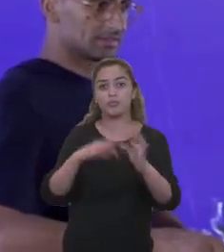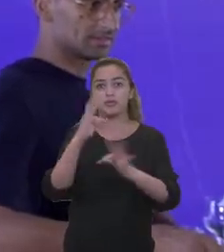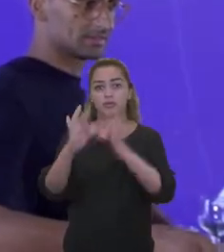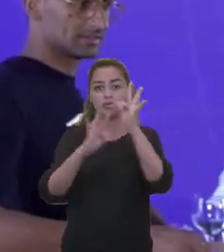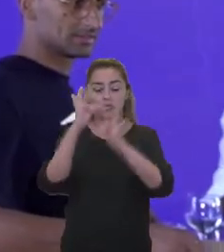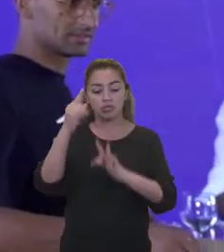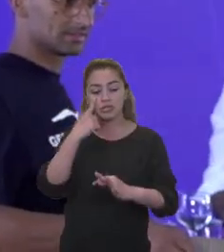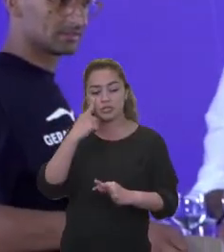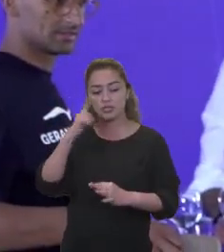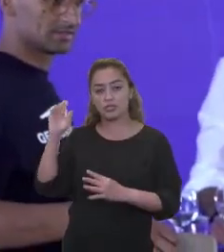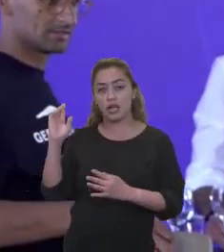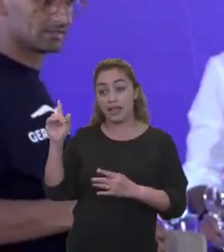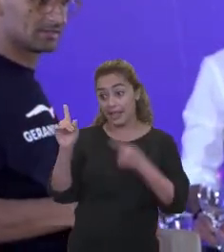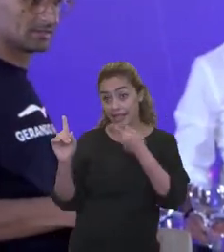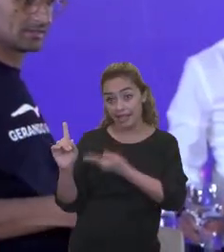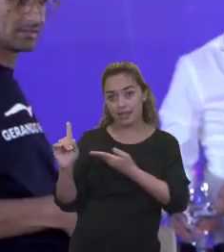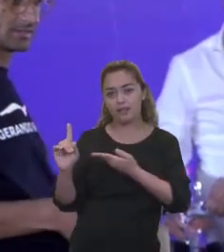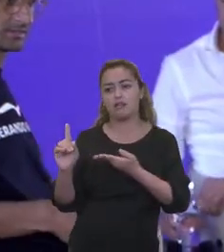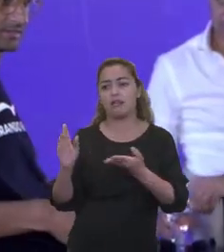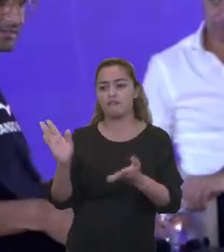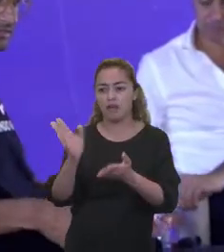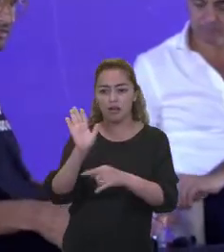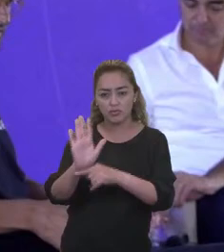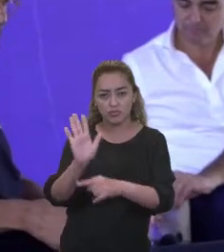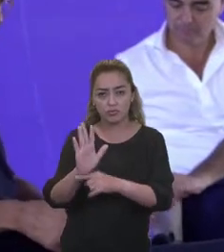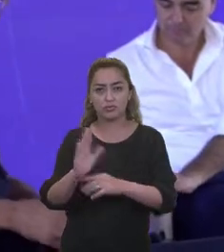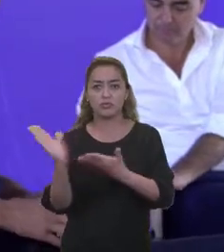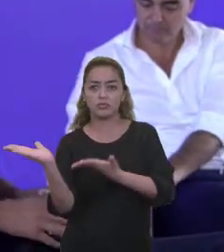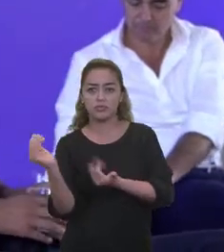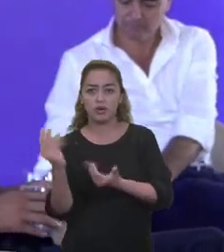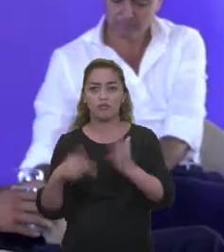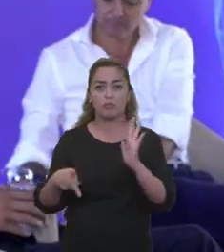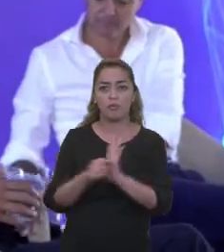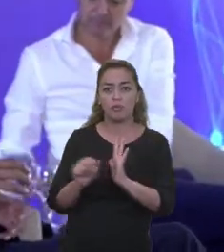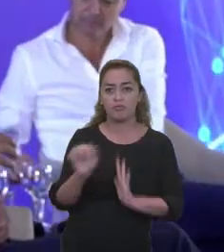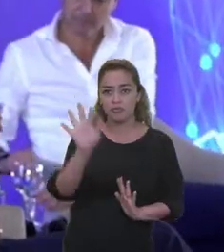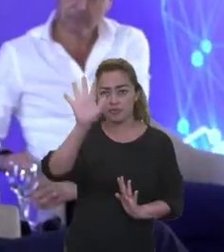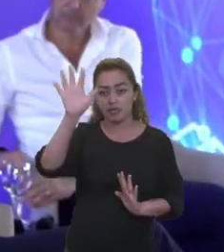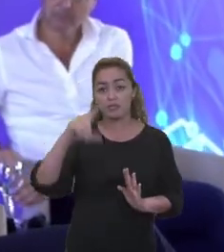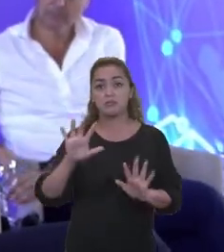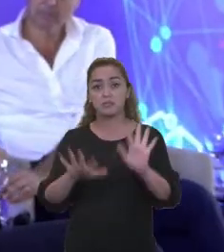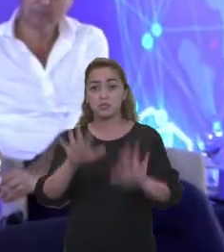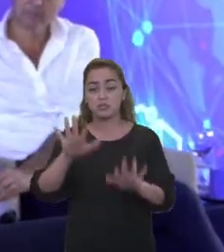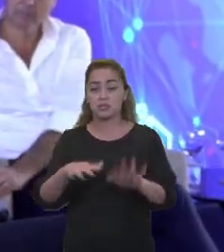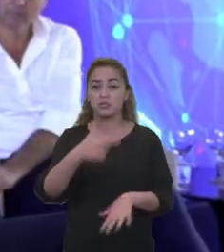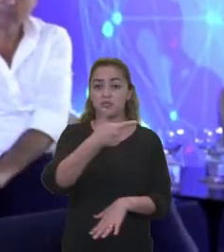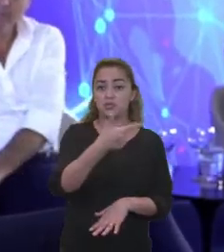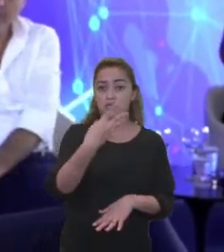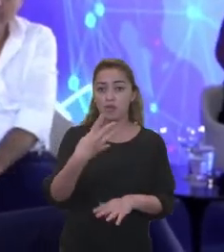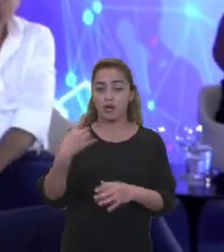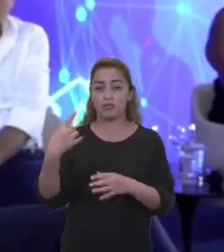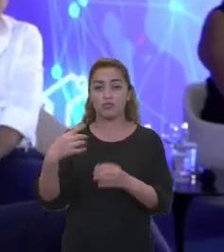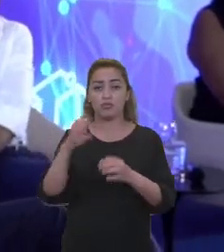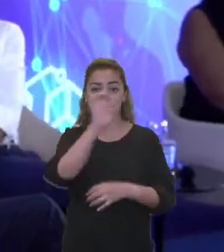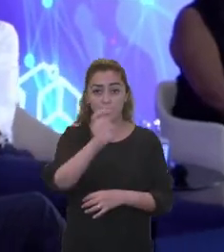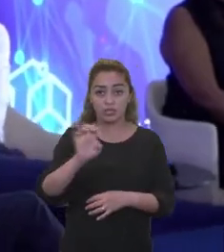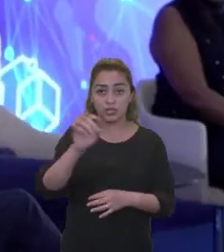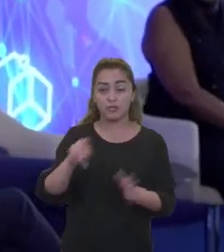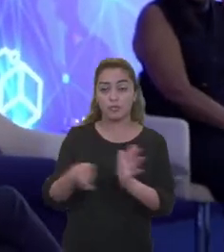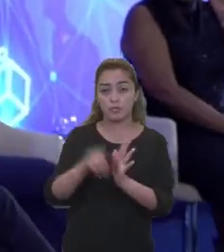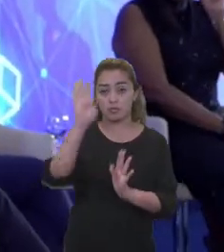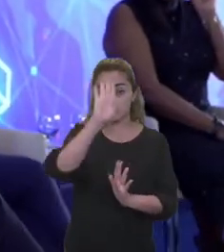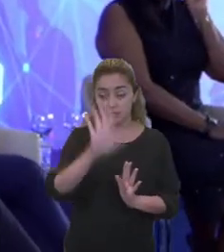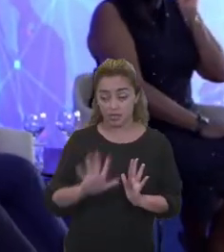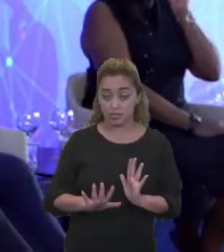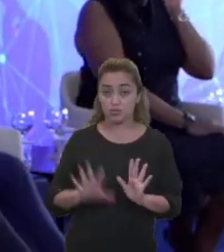a business of technology and social impact for young people in slums that takes care of young people in 24 states of Brazil.